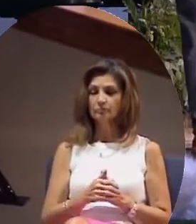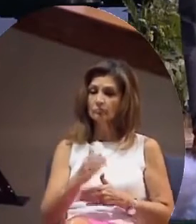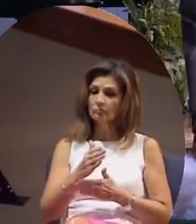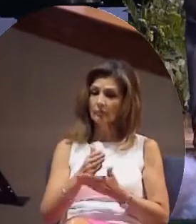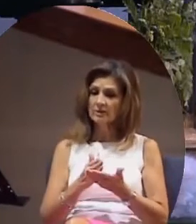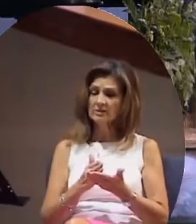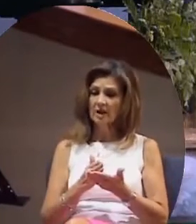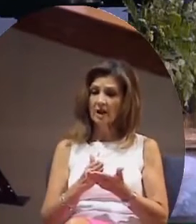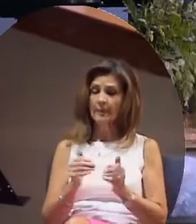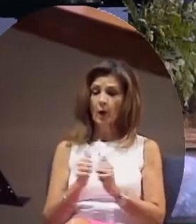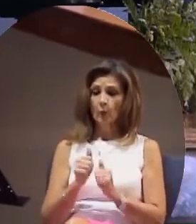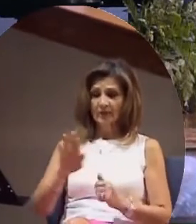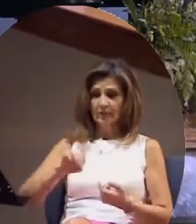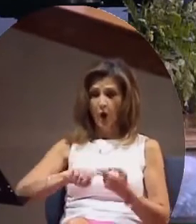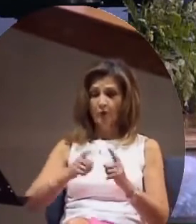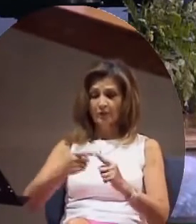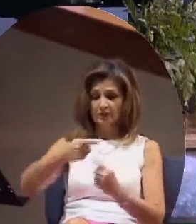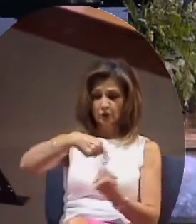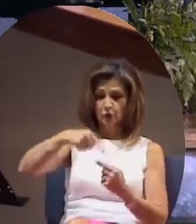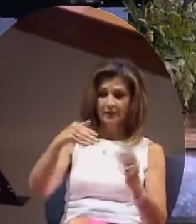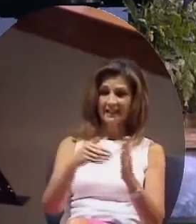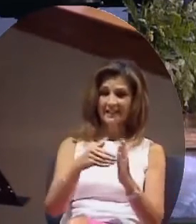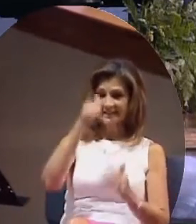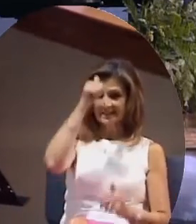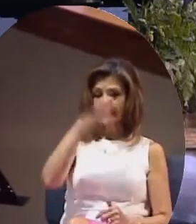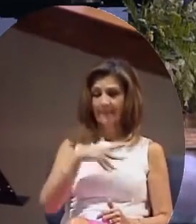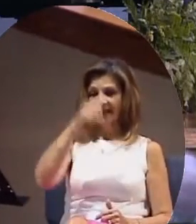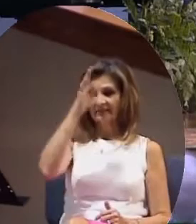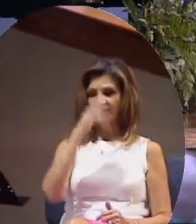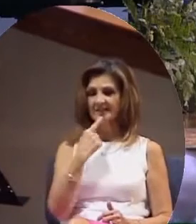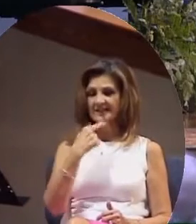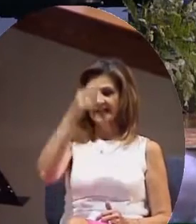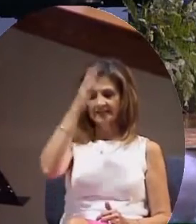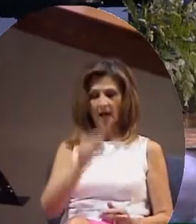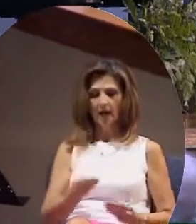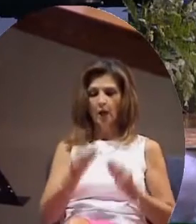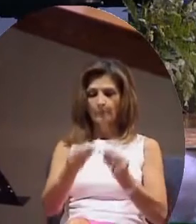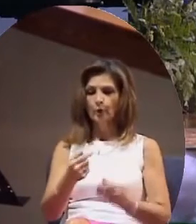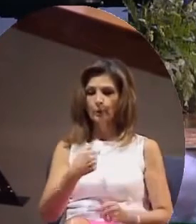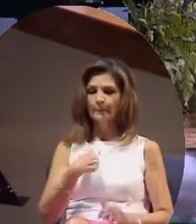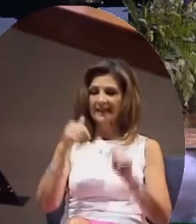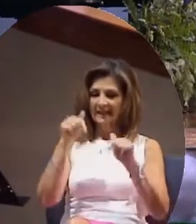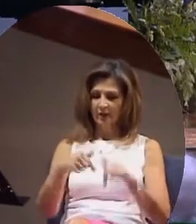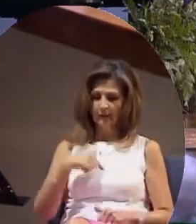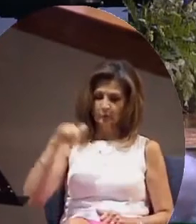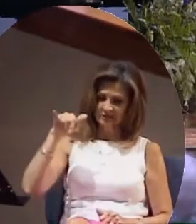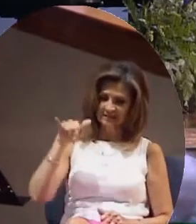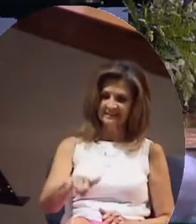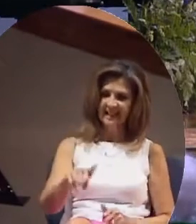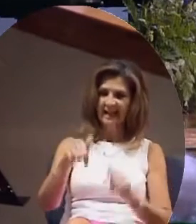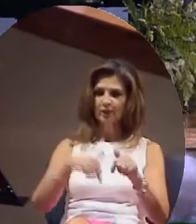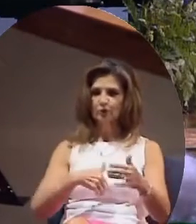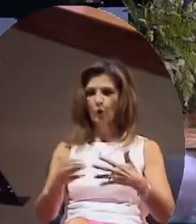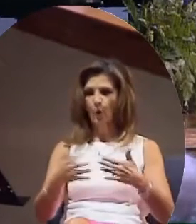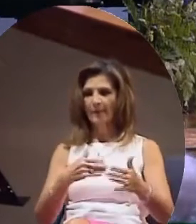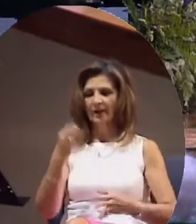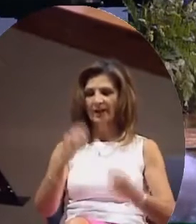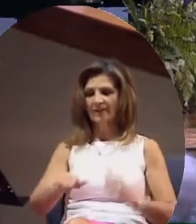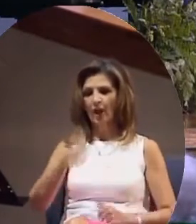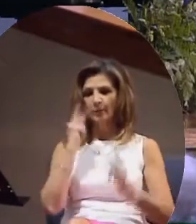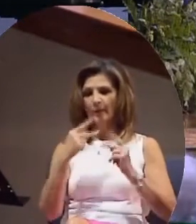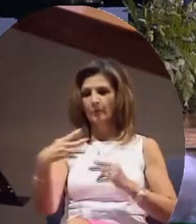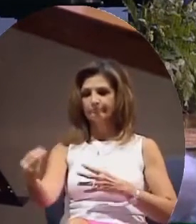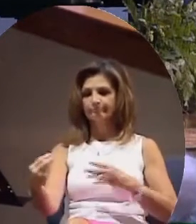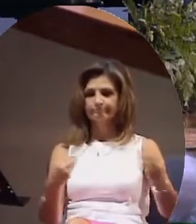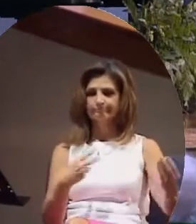of them, when their own friends turned on the man of God, they said, God put me here, and I'm going to stay here. And boy, I'm